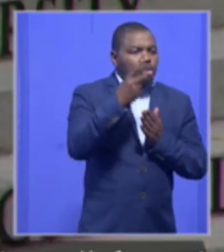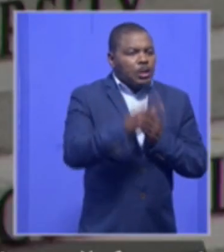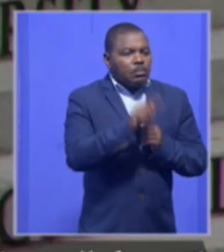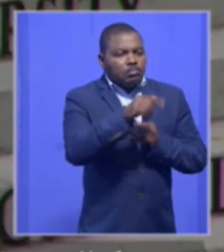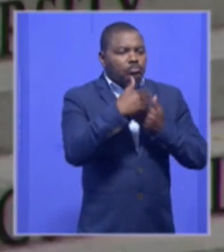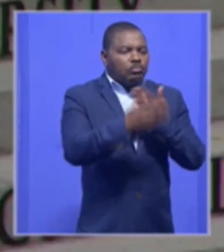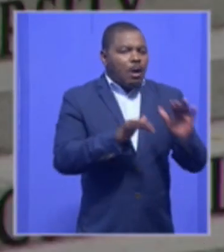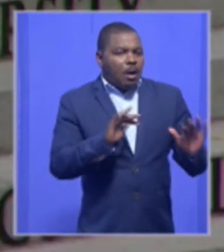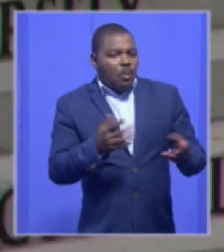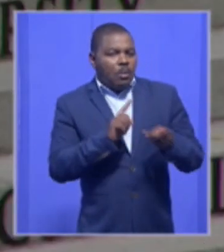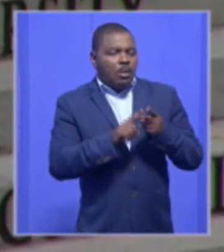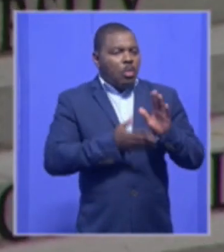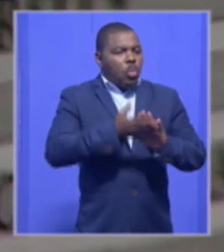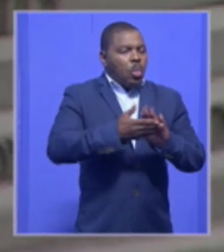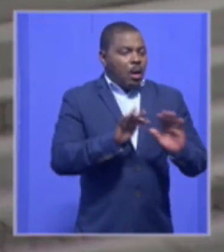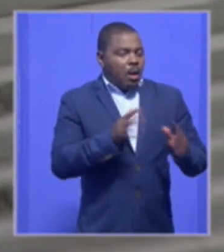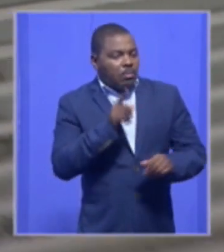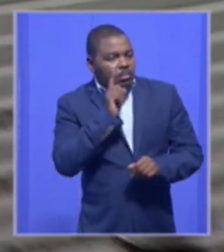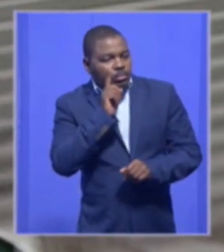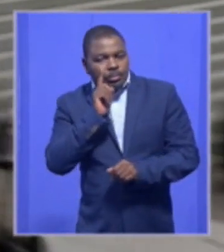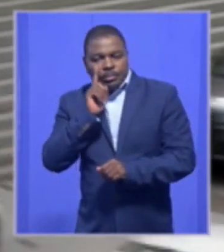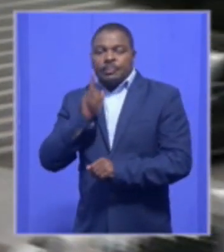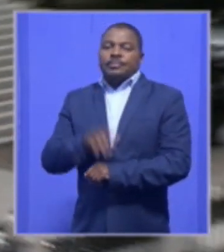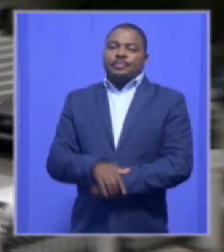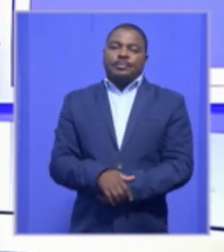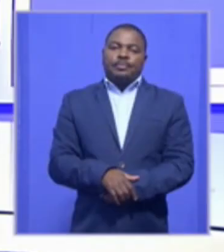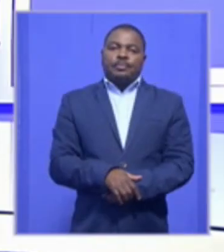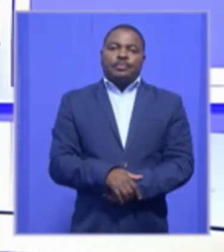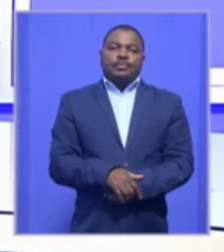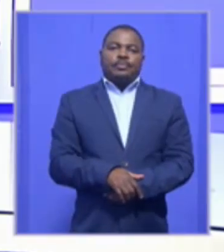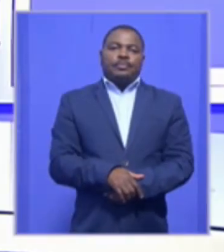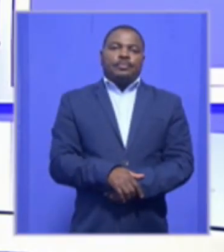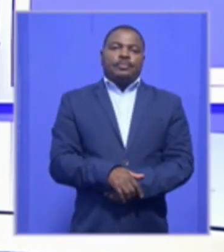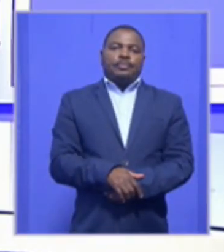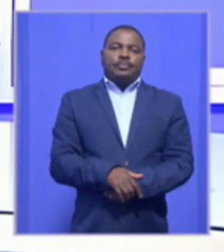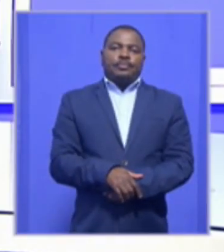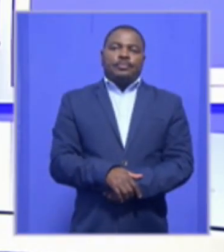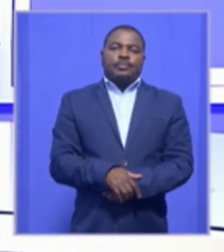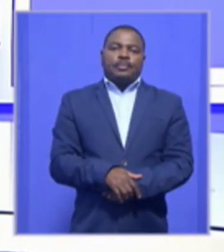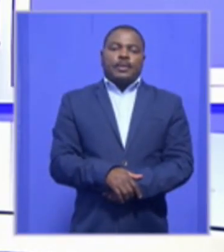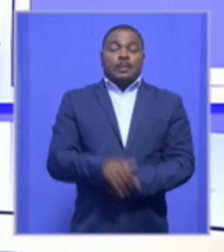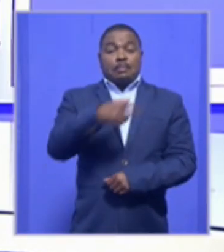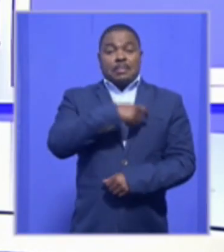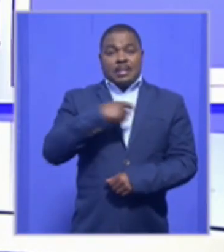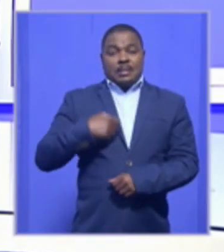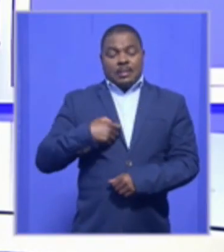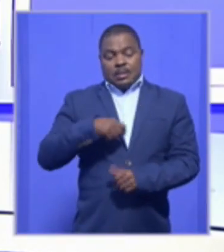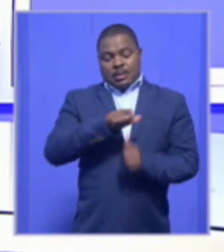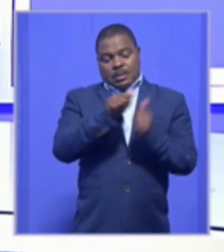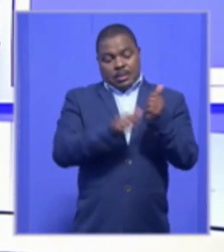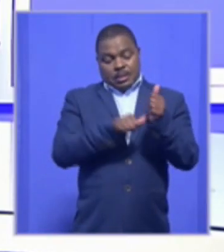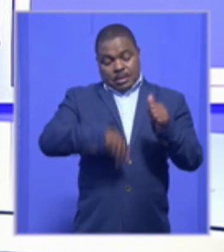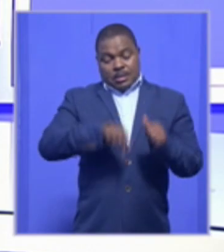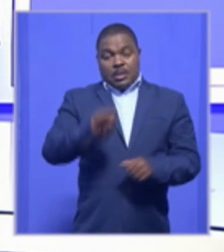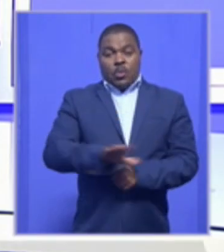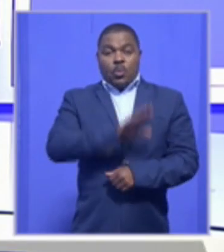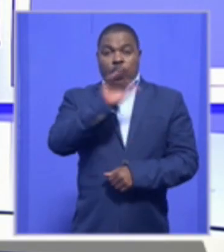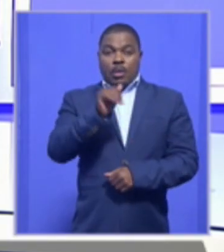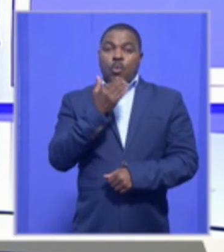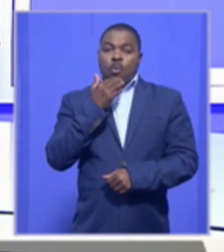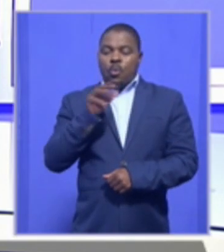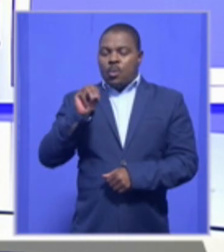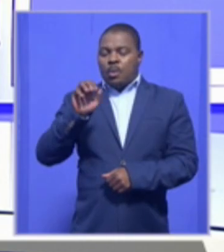kgoparara le kgatelopele. Motlatšamopresidente wa Afrika Borwa Paul Mashatile o